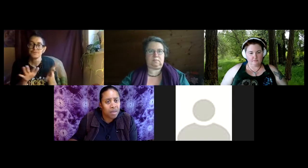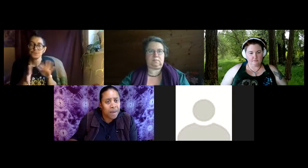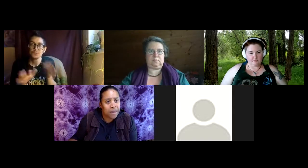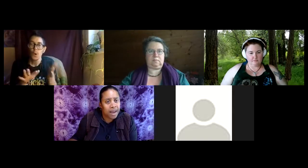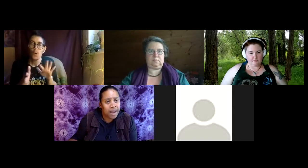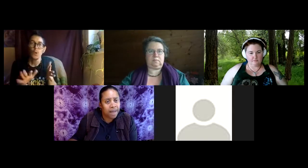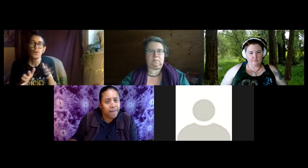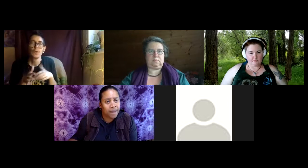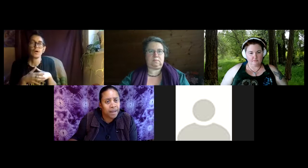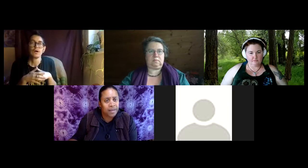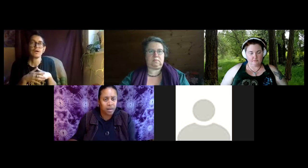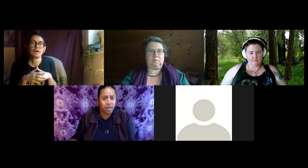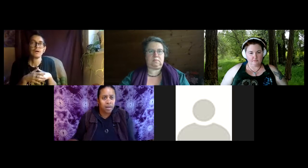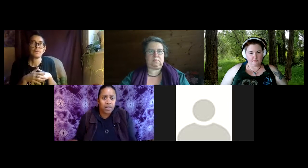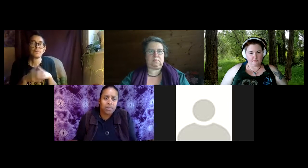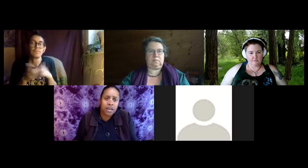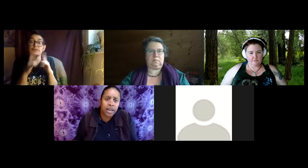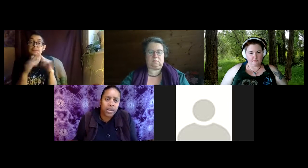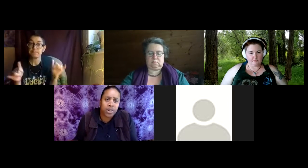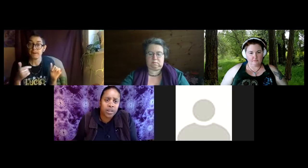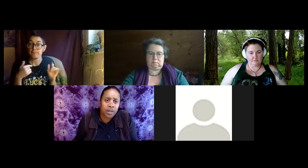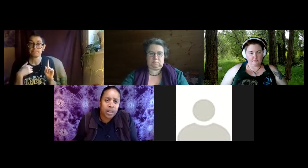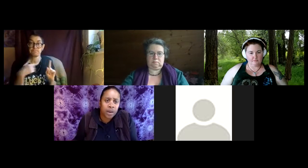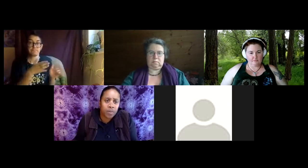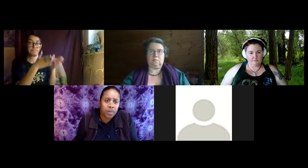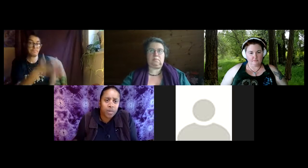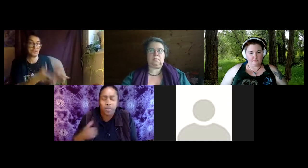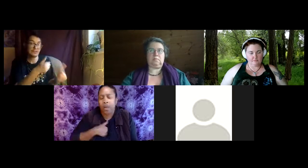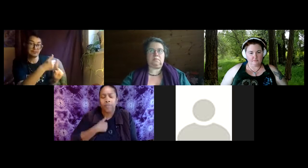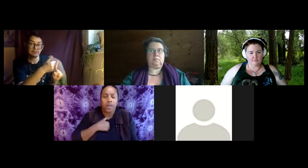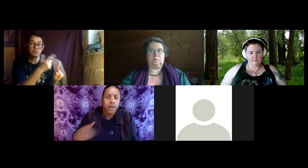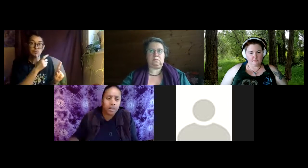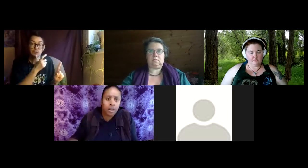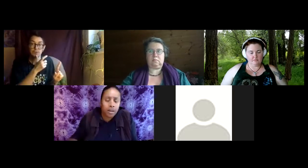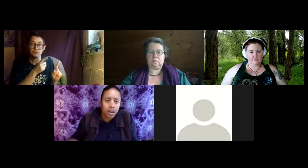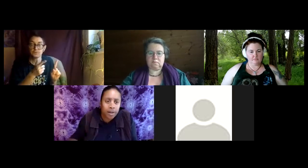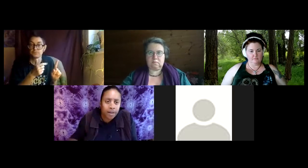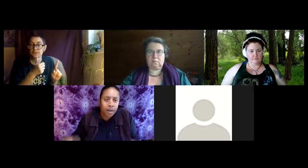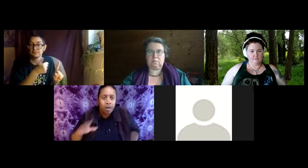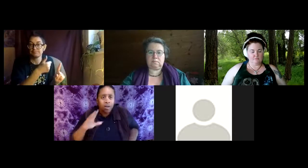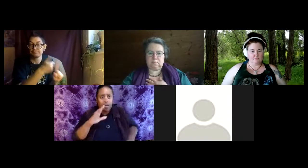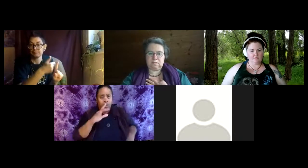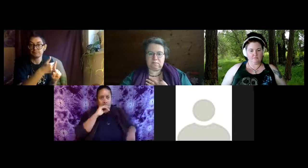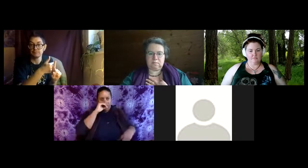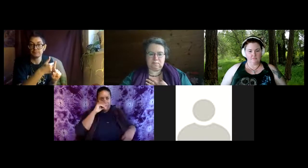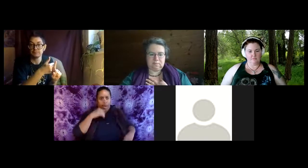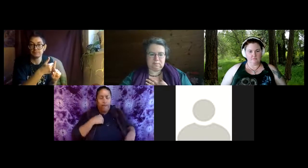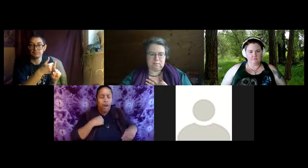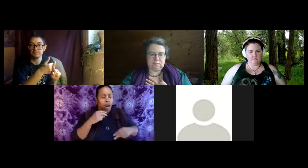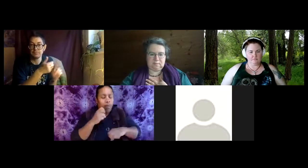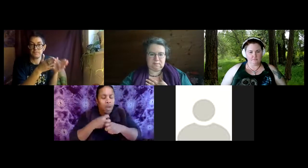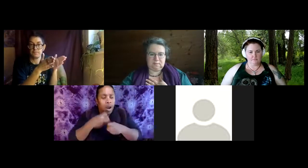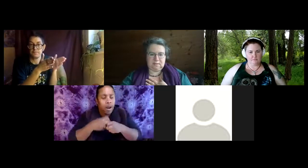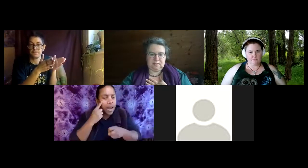they may or may not have a connection in that. So I'm sorry, having